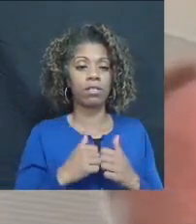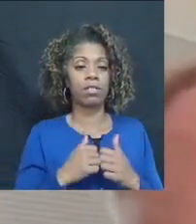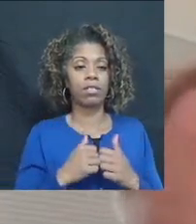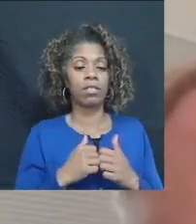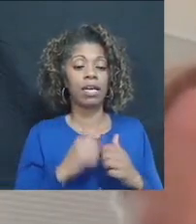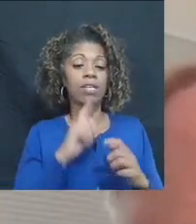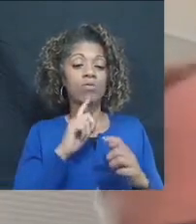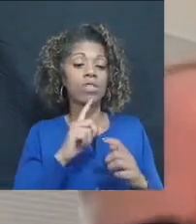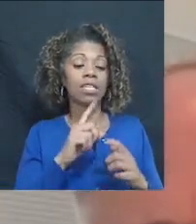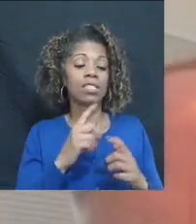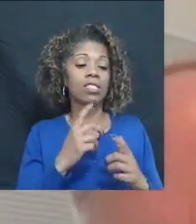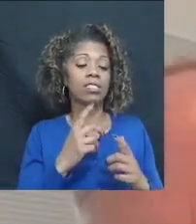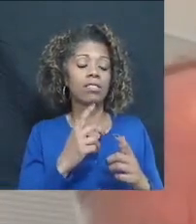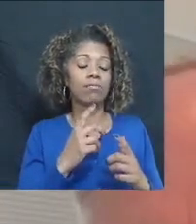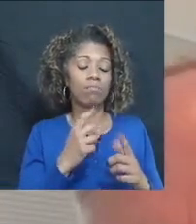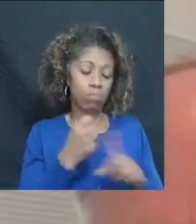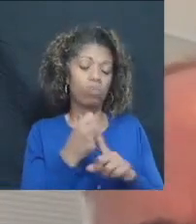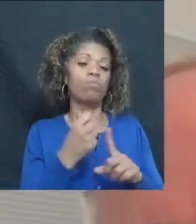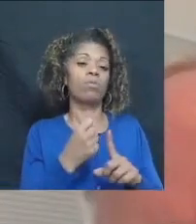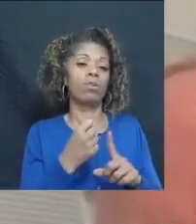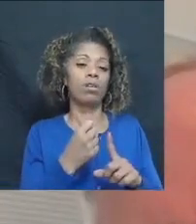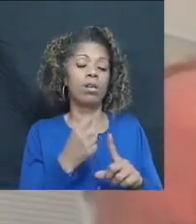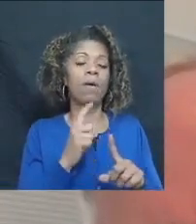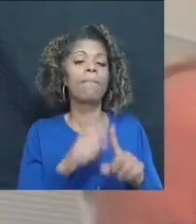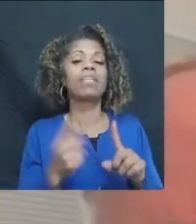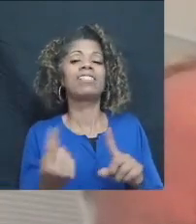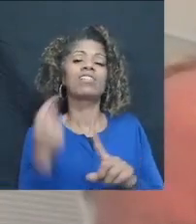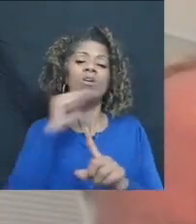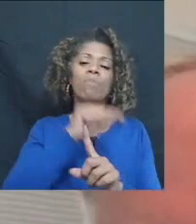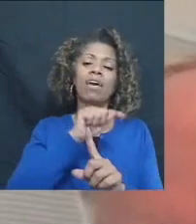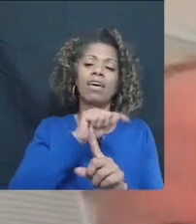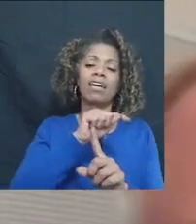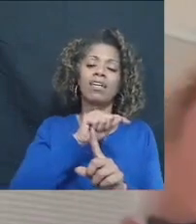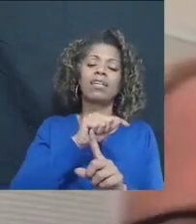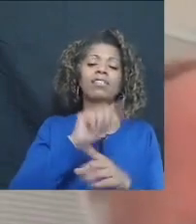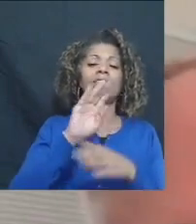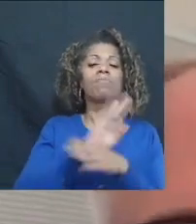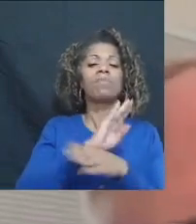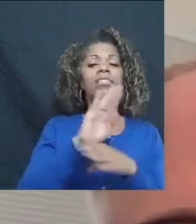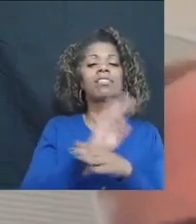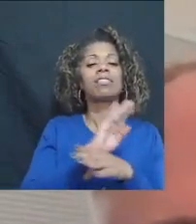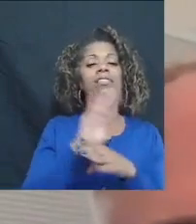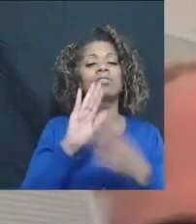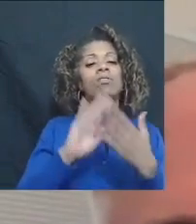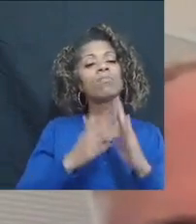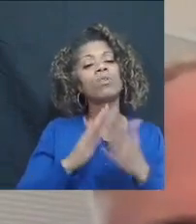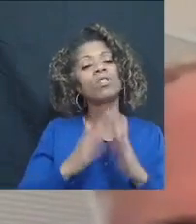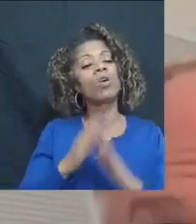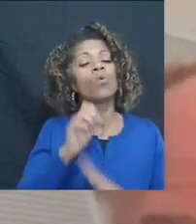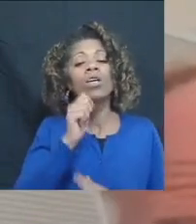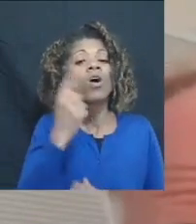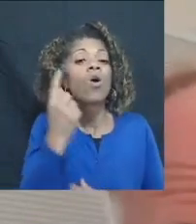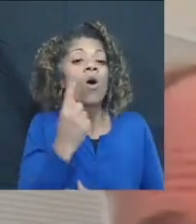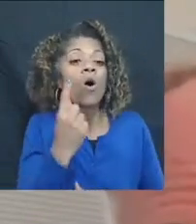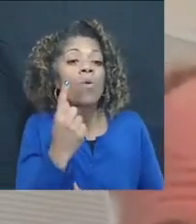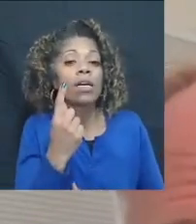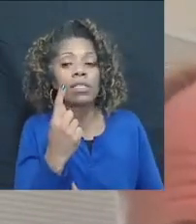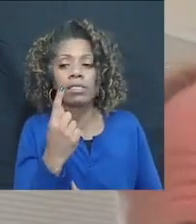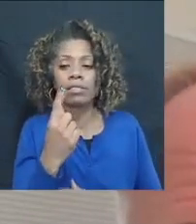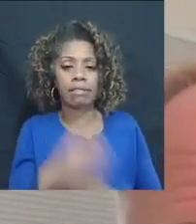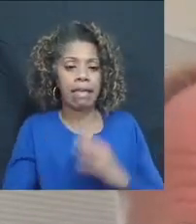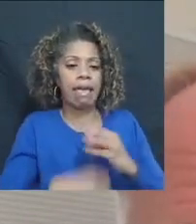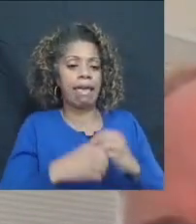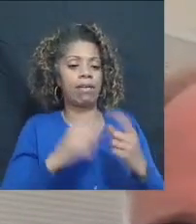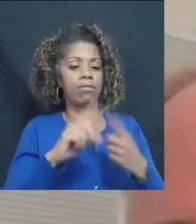hit hard. But let's go back to business, the business community, which we don't always factor into these debates and discussions, I think,